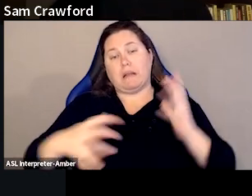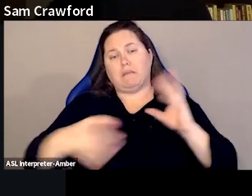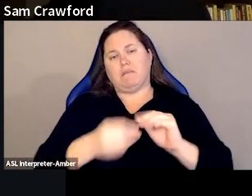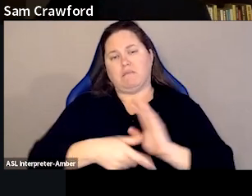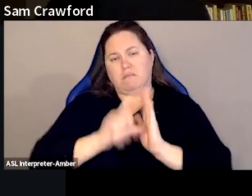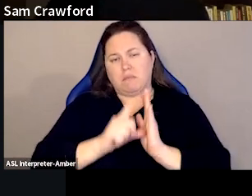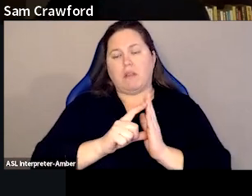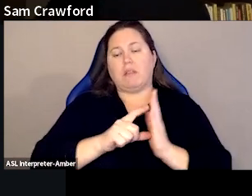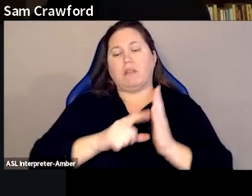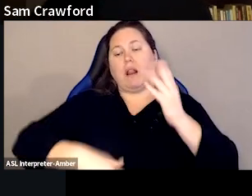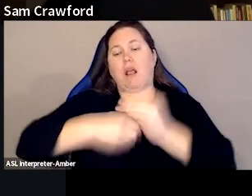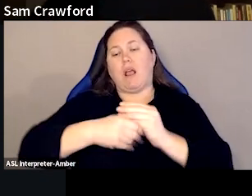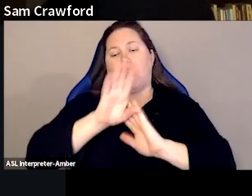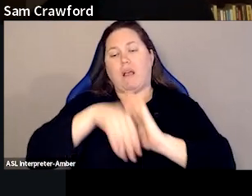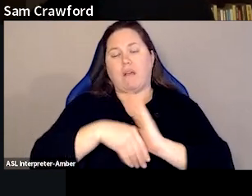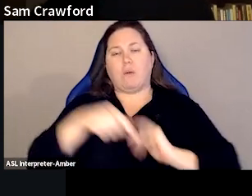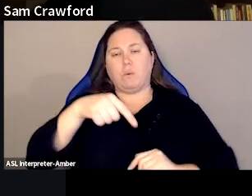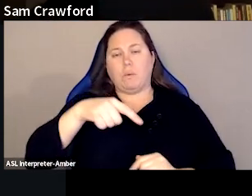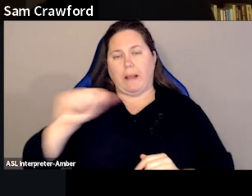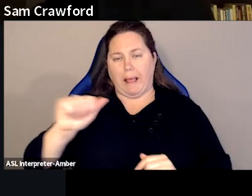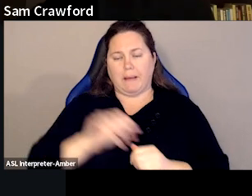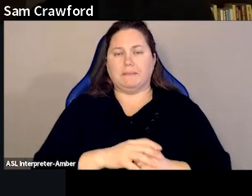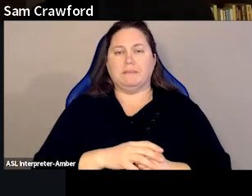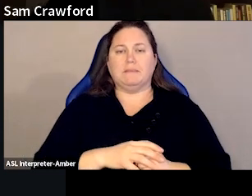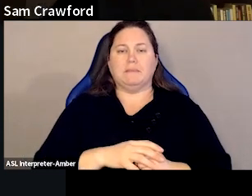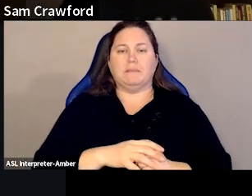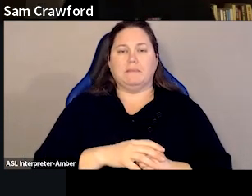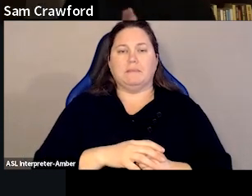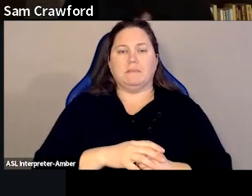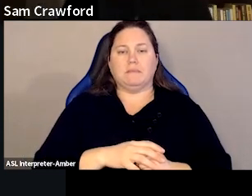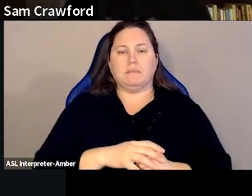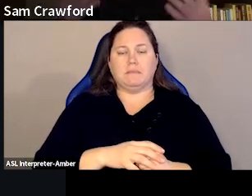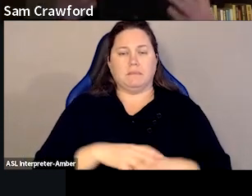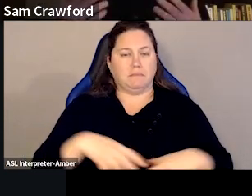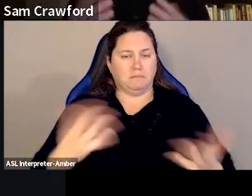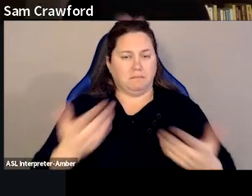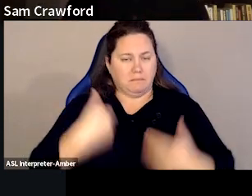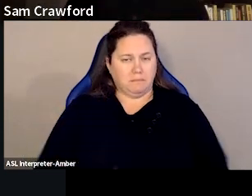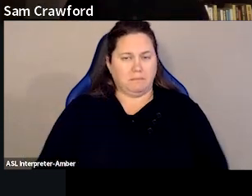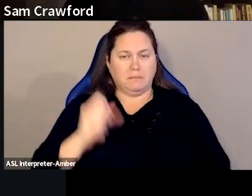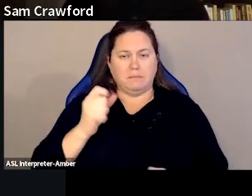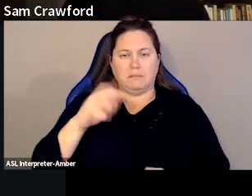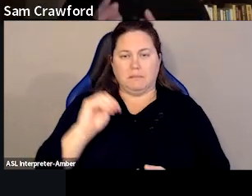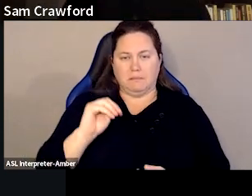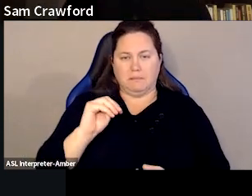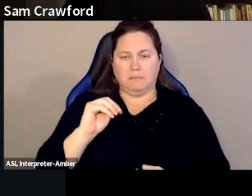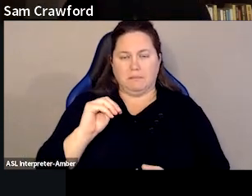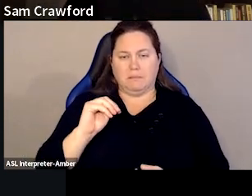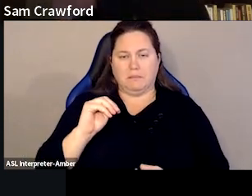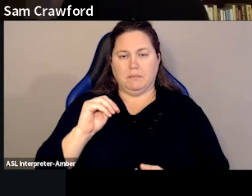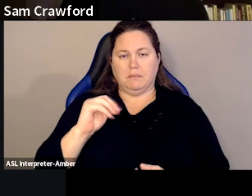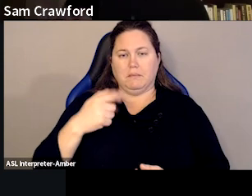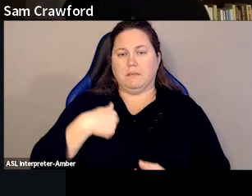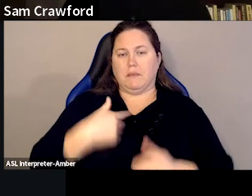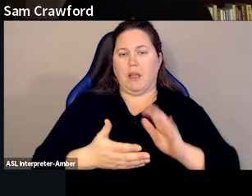30-minute Q&A at the end. So let's get on to who I am. My name's Sam, and I run By Crawford,